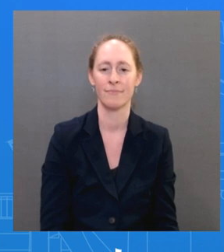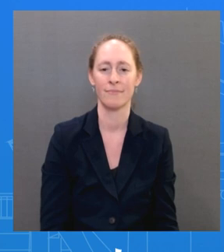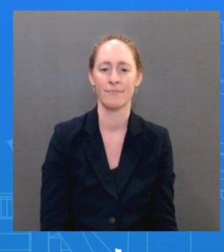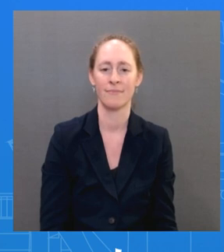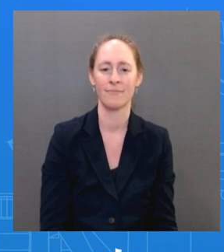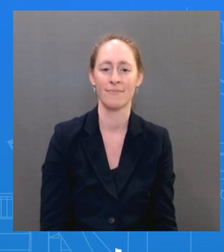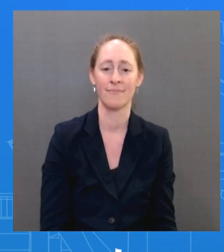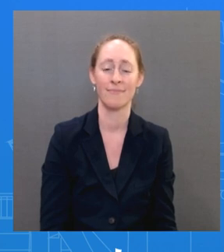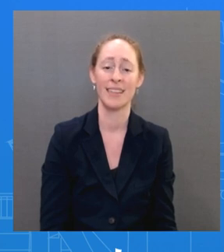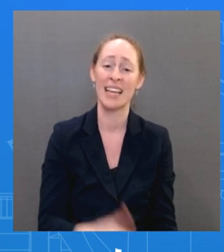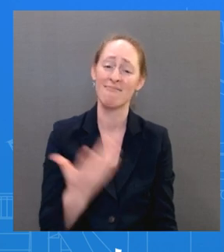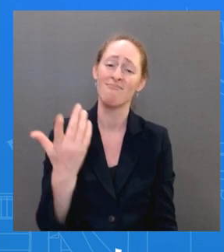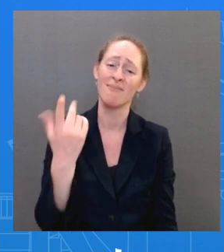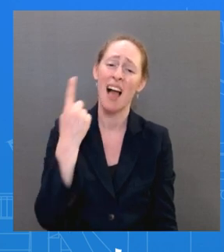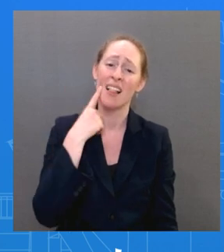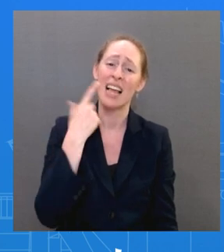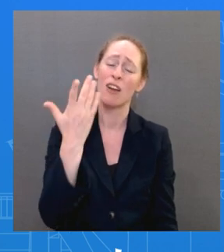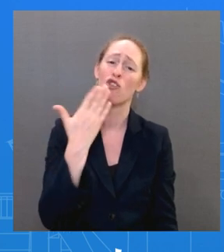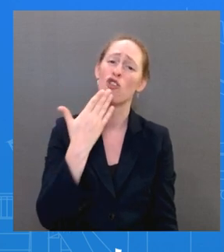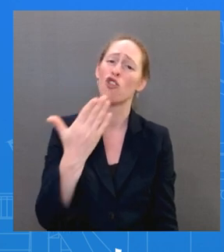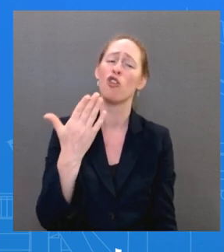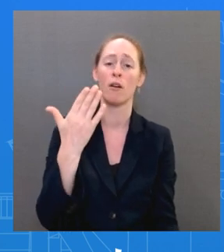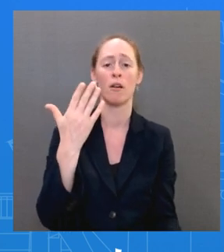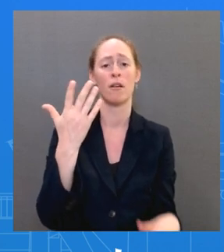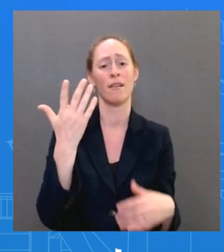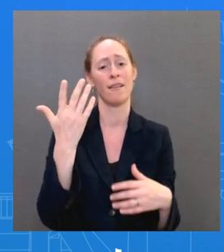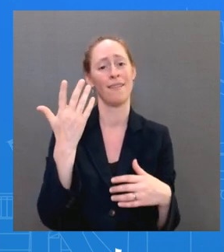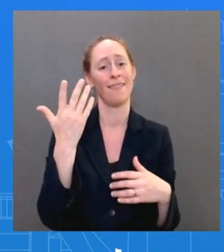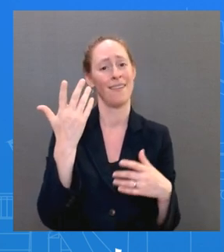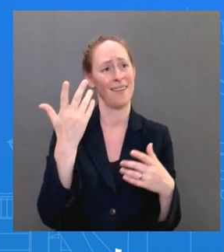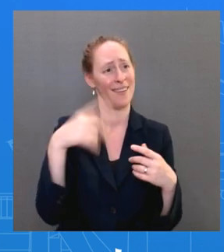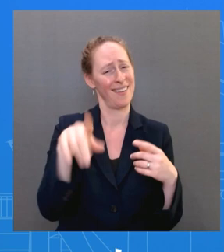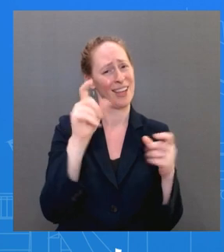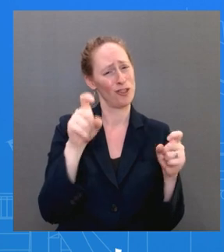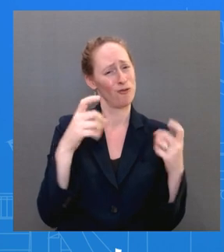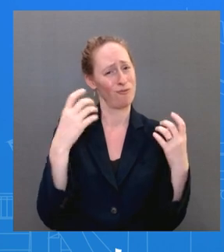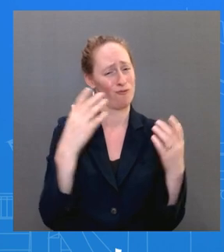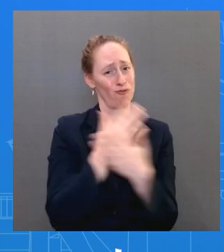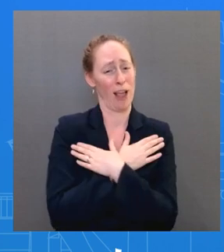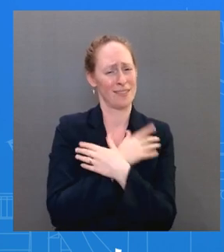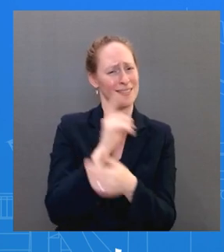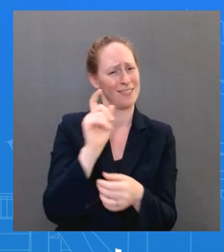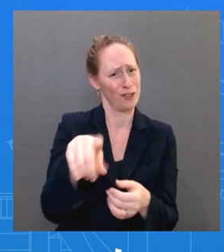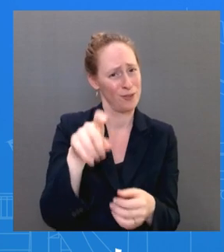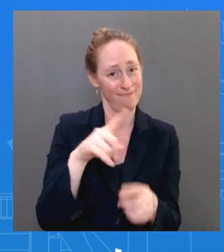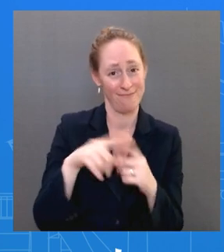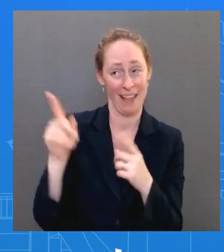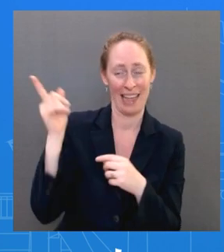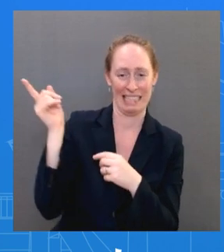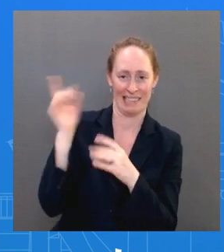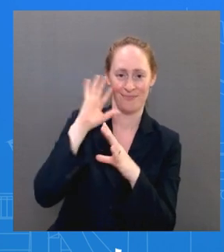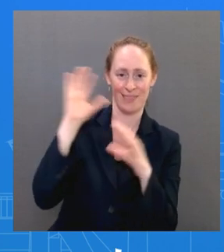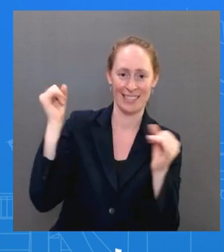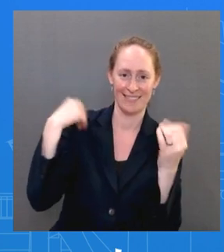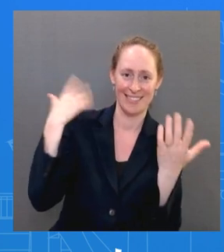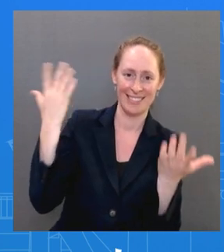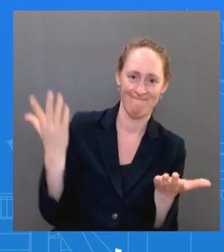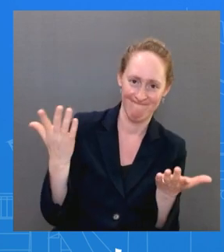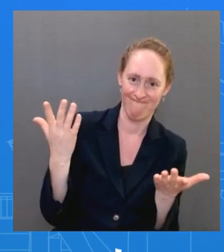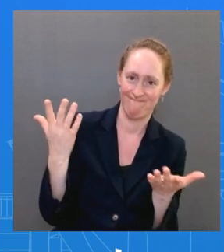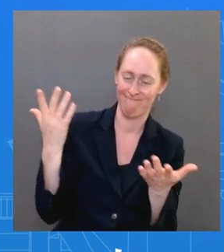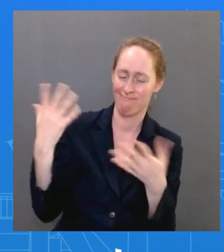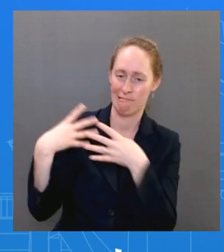the bottom line is this president has a big agenda, and he has a lot that he wants to do, and he sets his schedule of